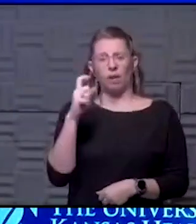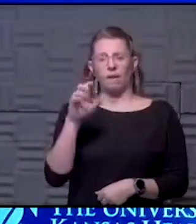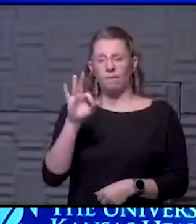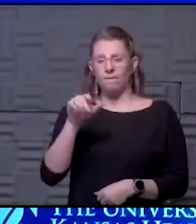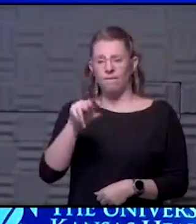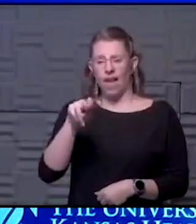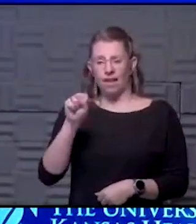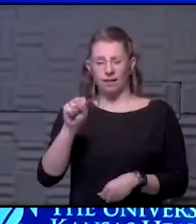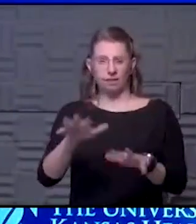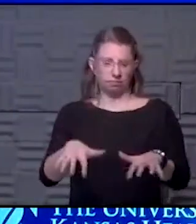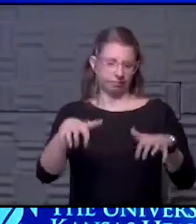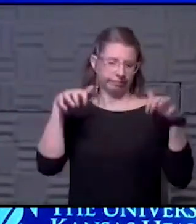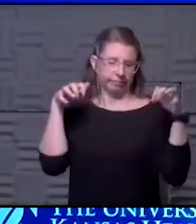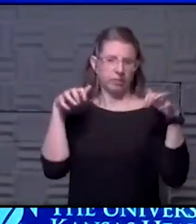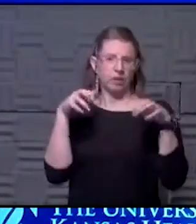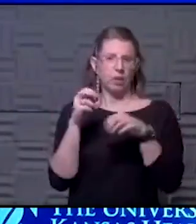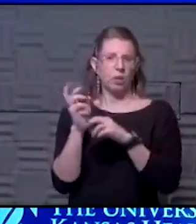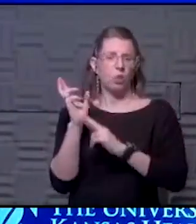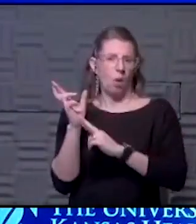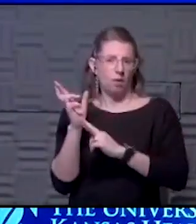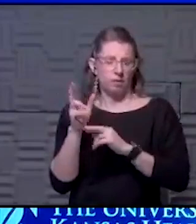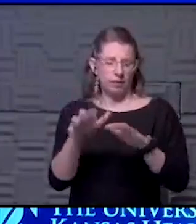be there, in case anybody had any doubt.